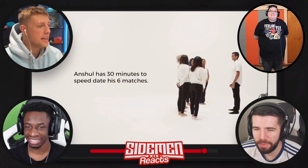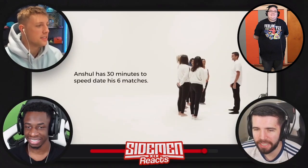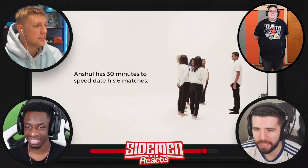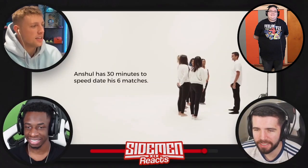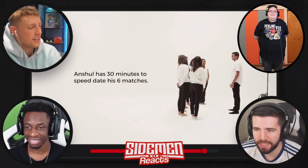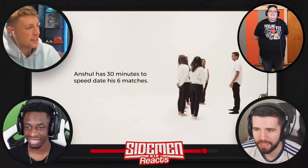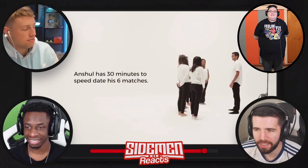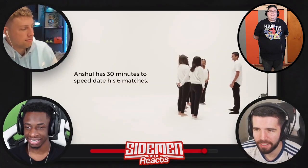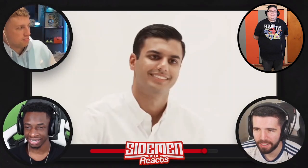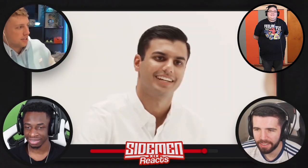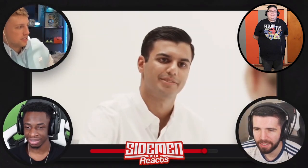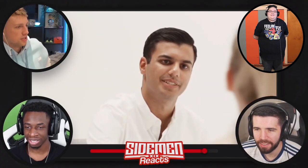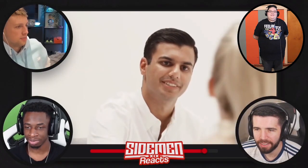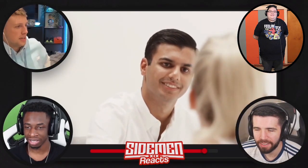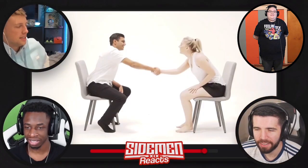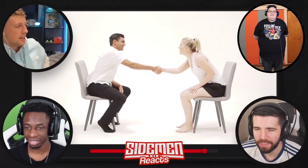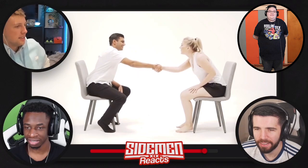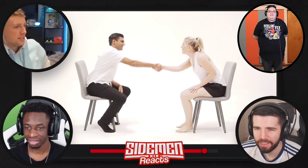30 minutes.